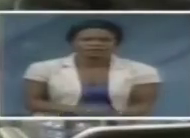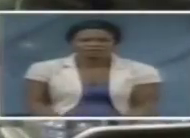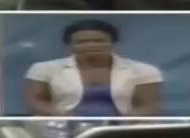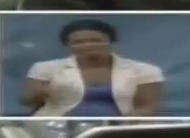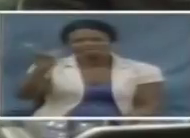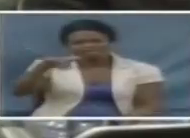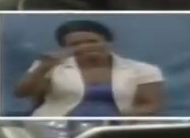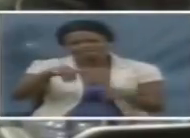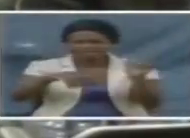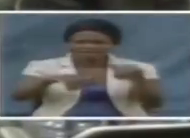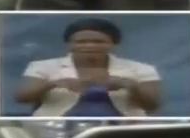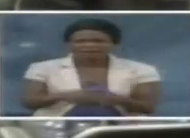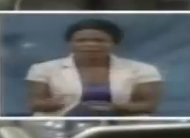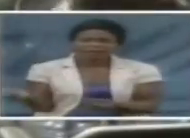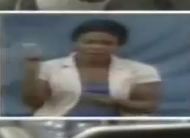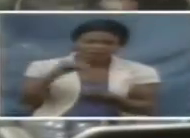700,000.